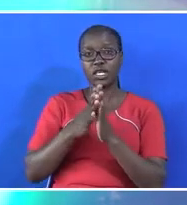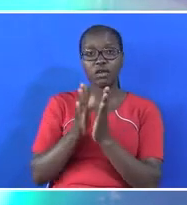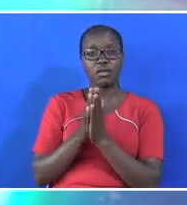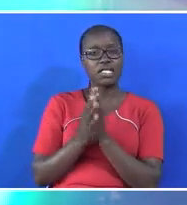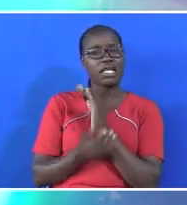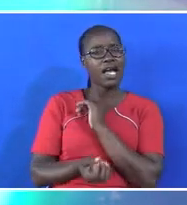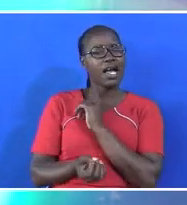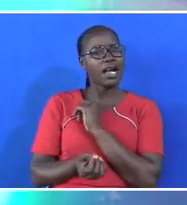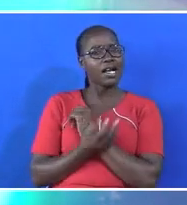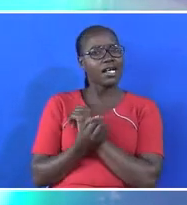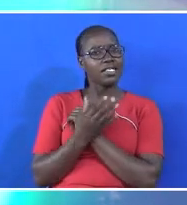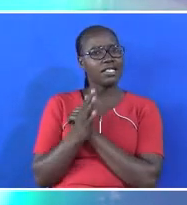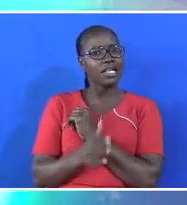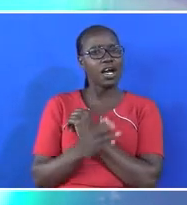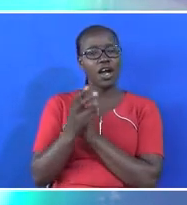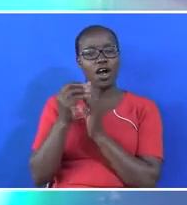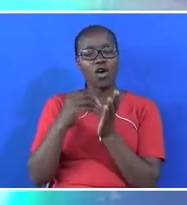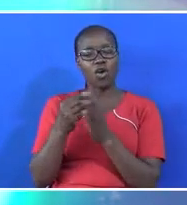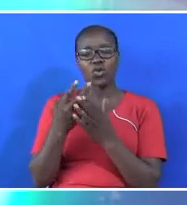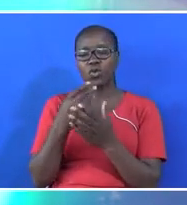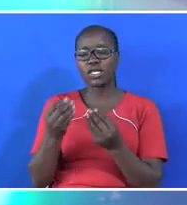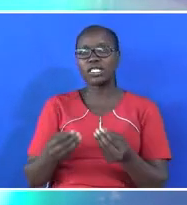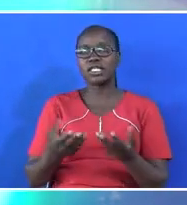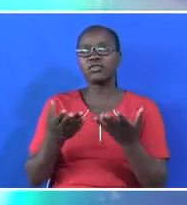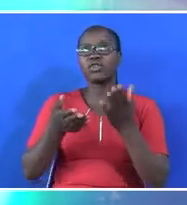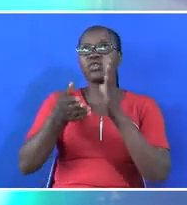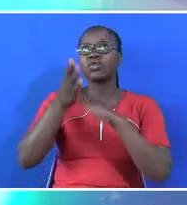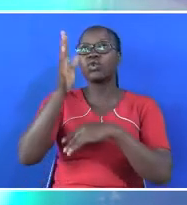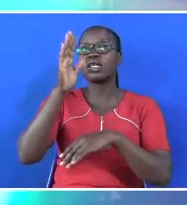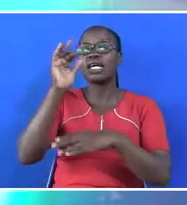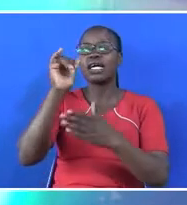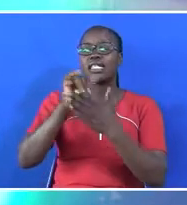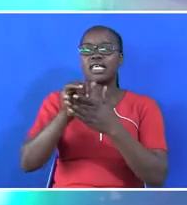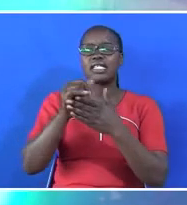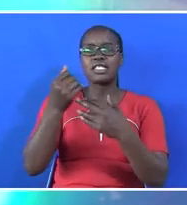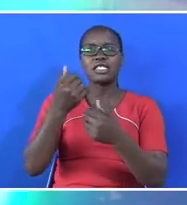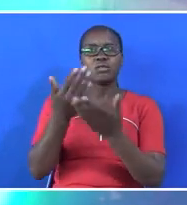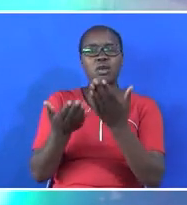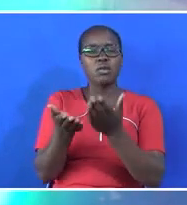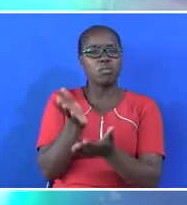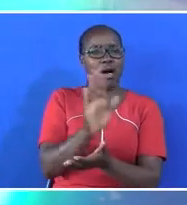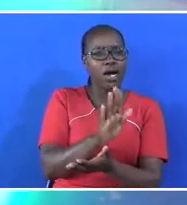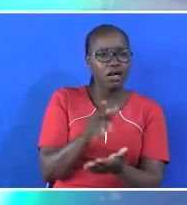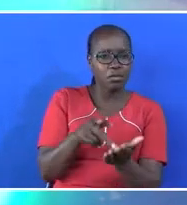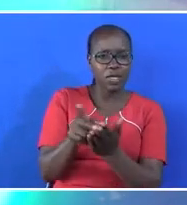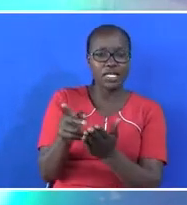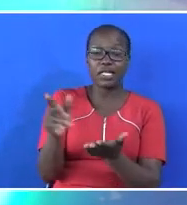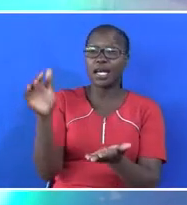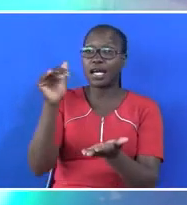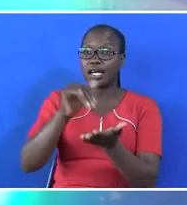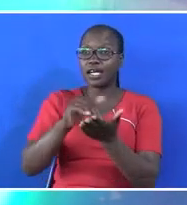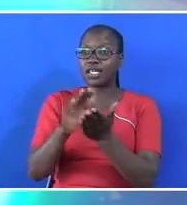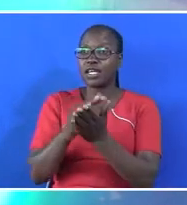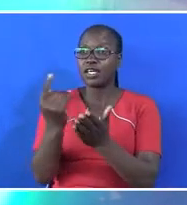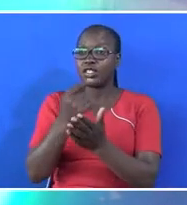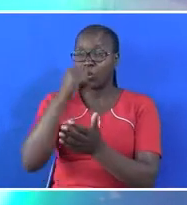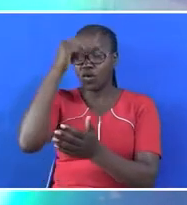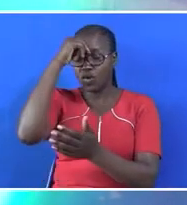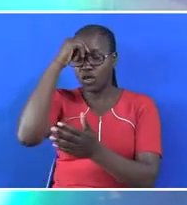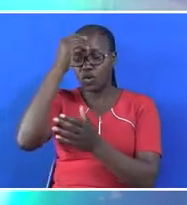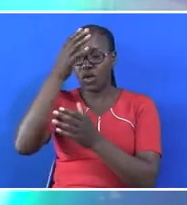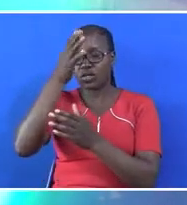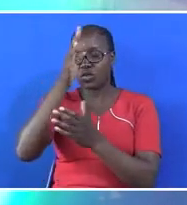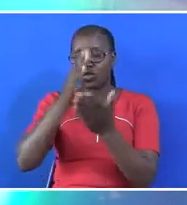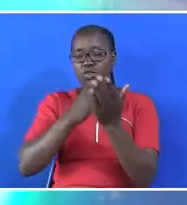counselor, or who has first given to God that it might be paid back to him again? To the only wise God,